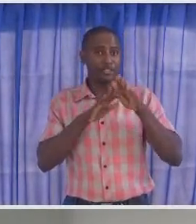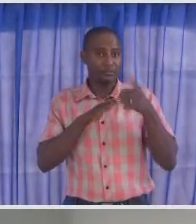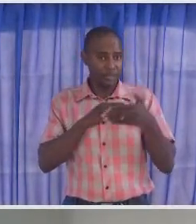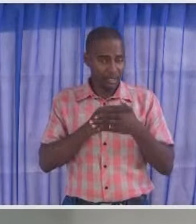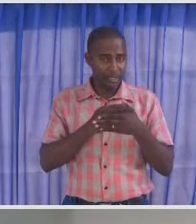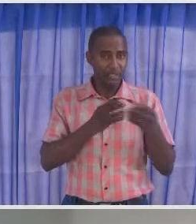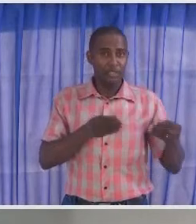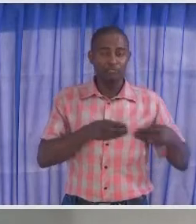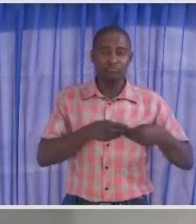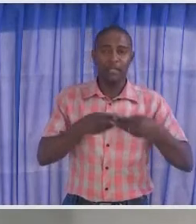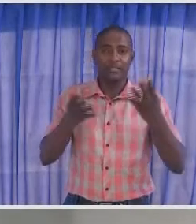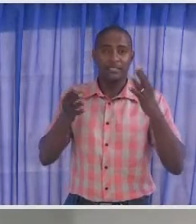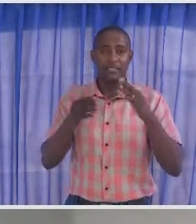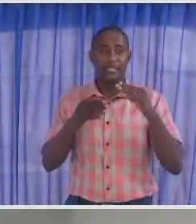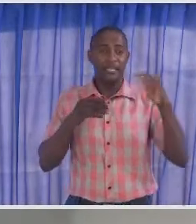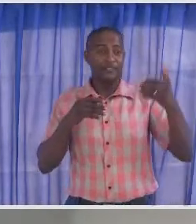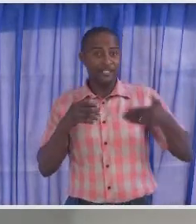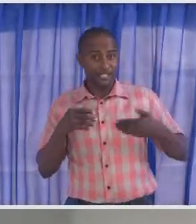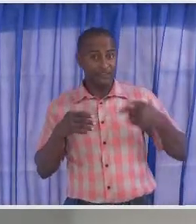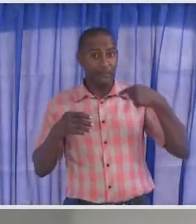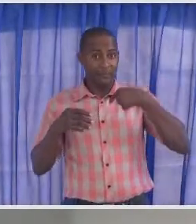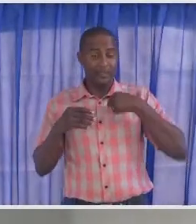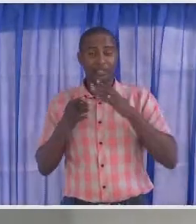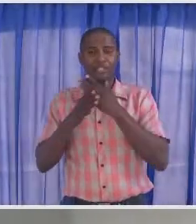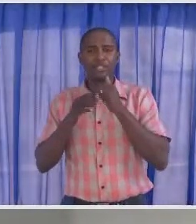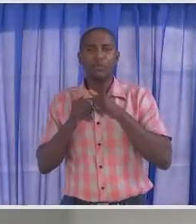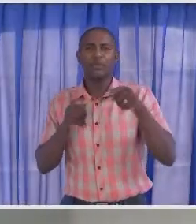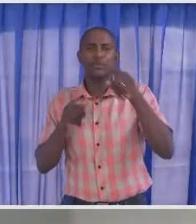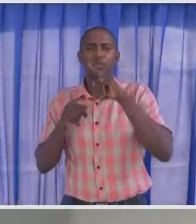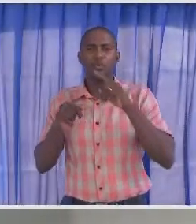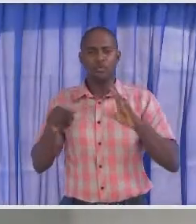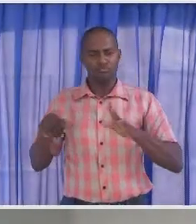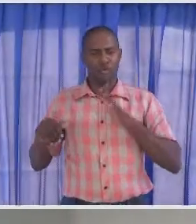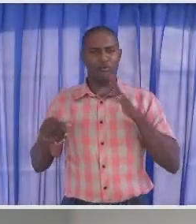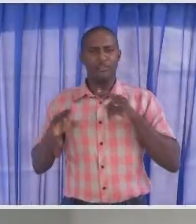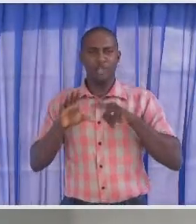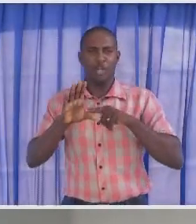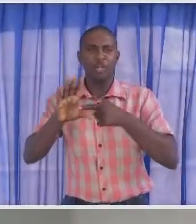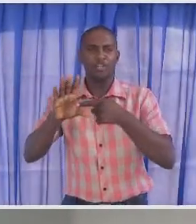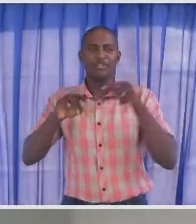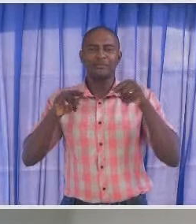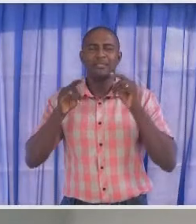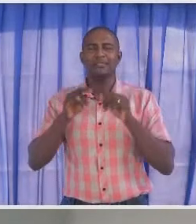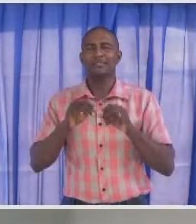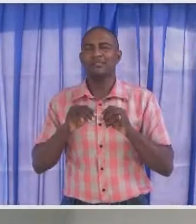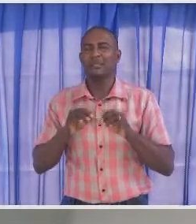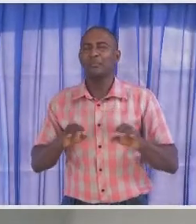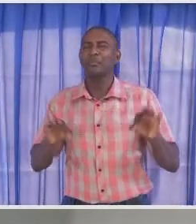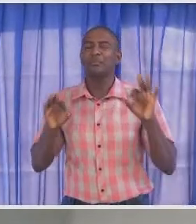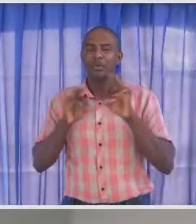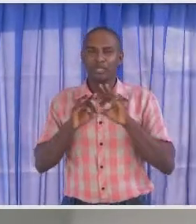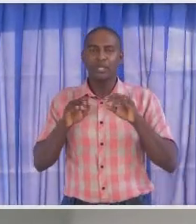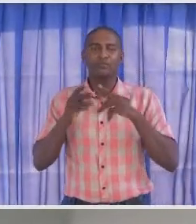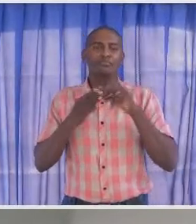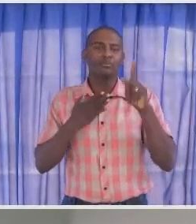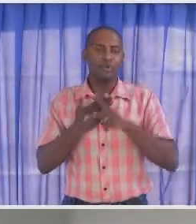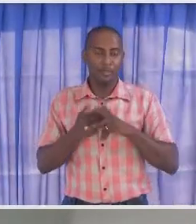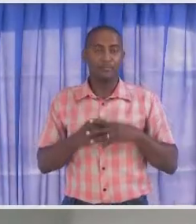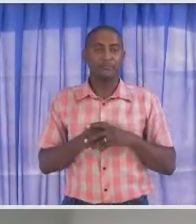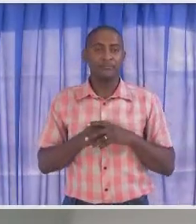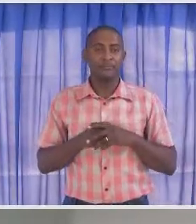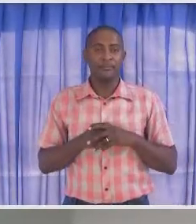the invitation for me to share with you in the official launch of this very important program. The partnership between